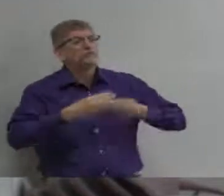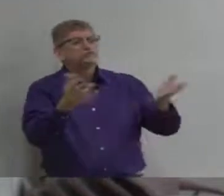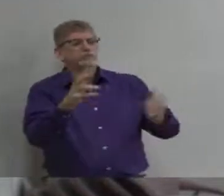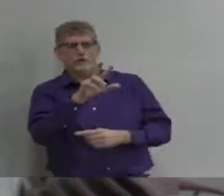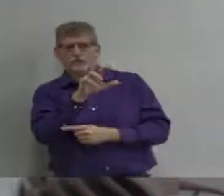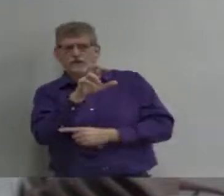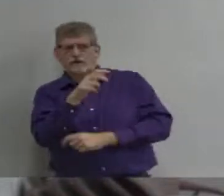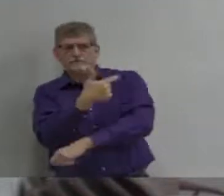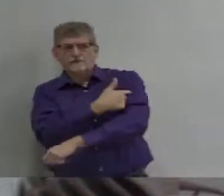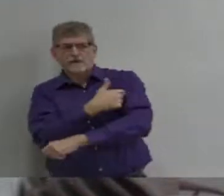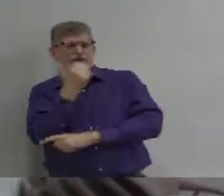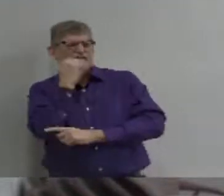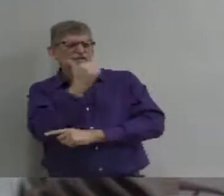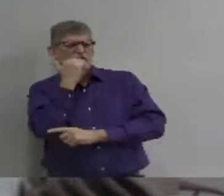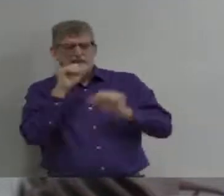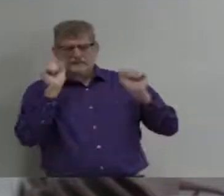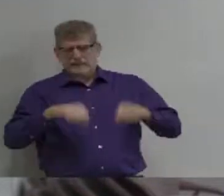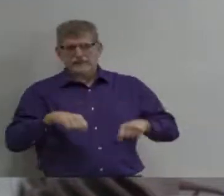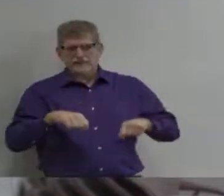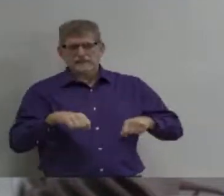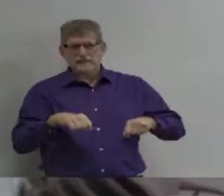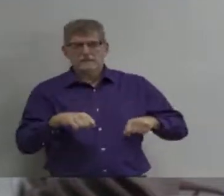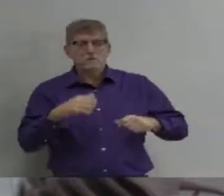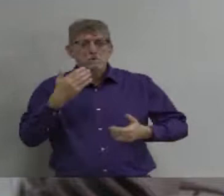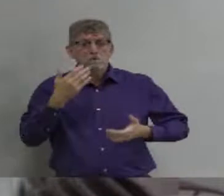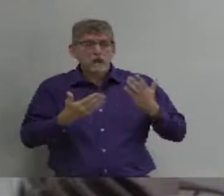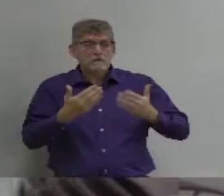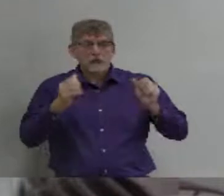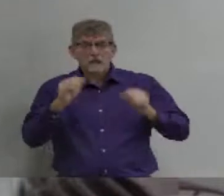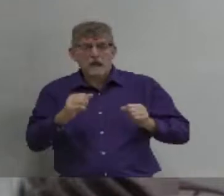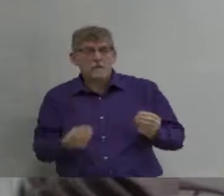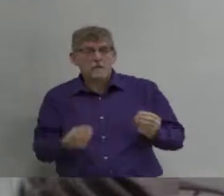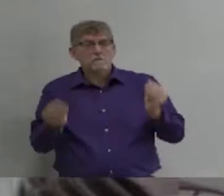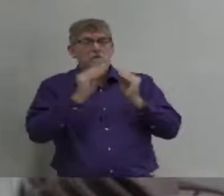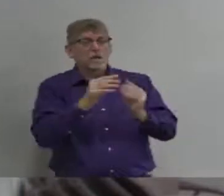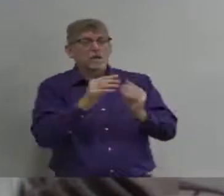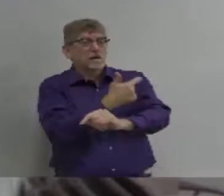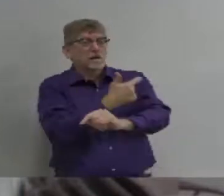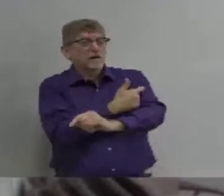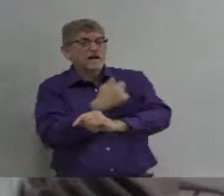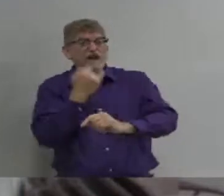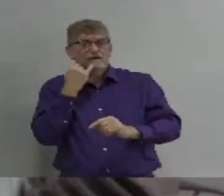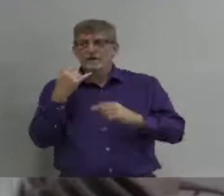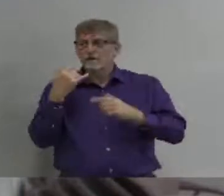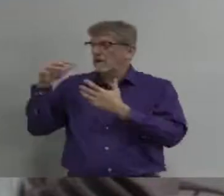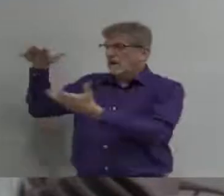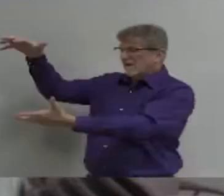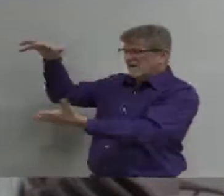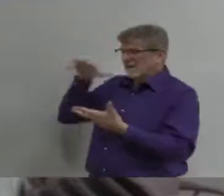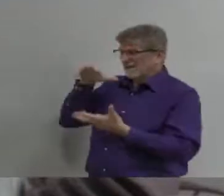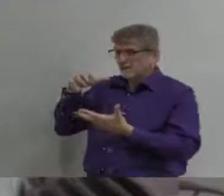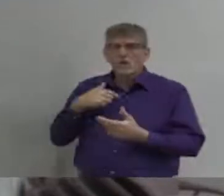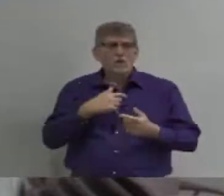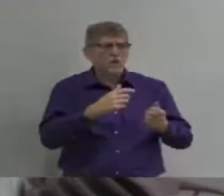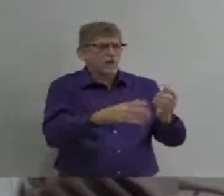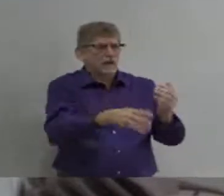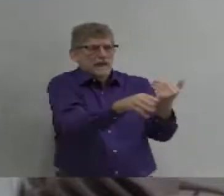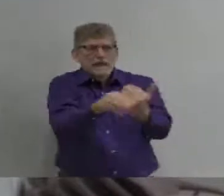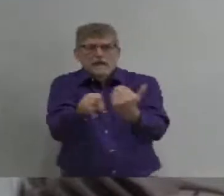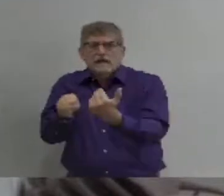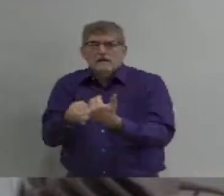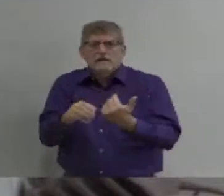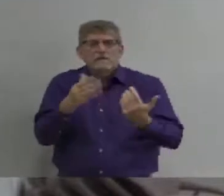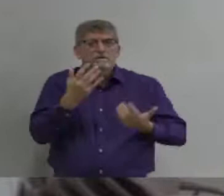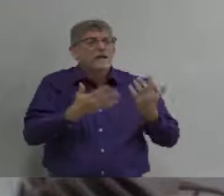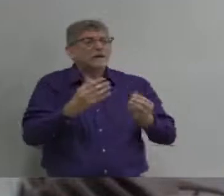We could look into increasing that if we did see a big supply, going to a drive-through clinic.